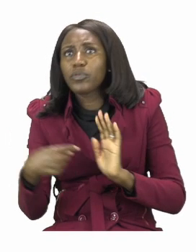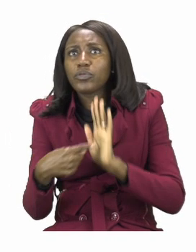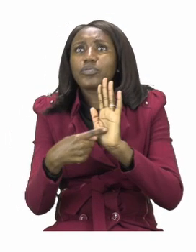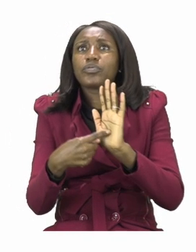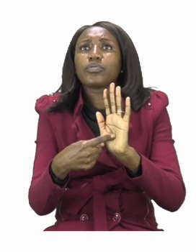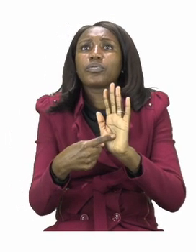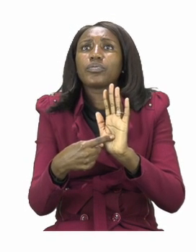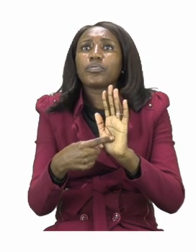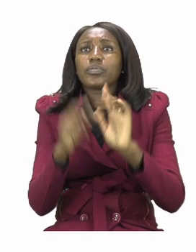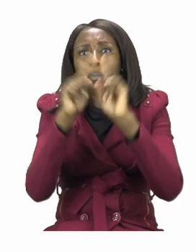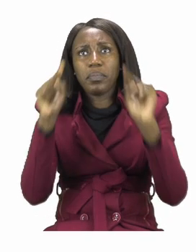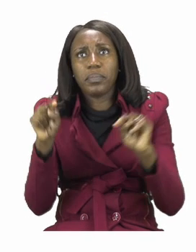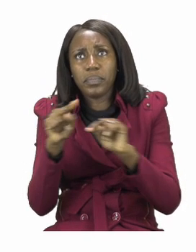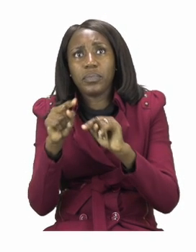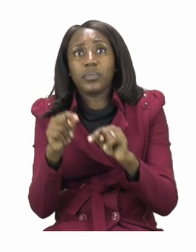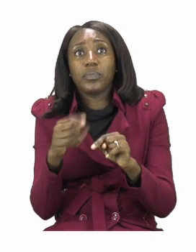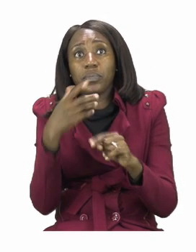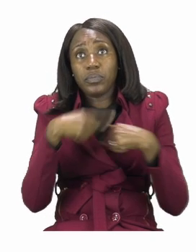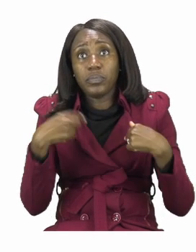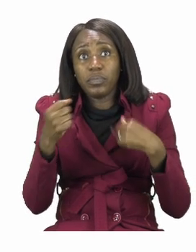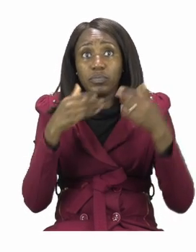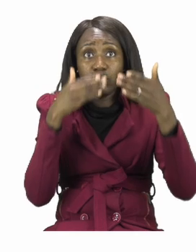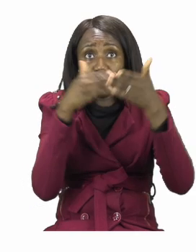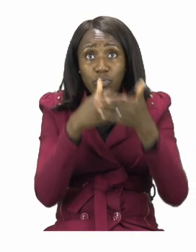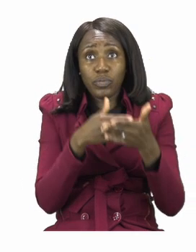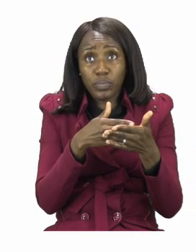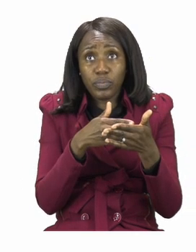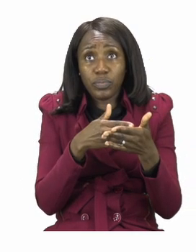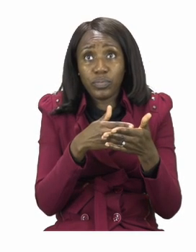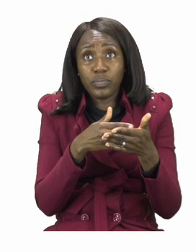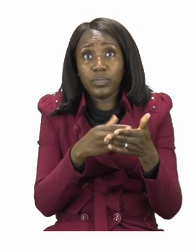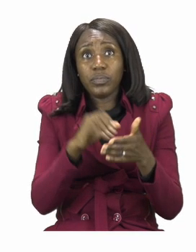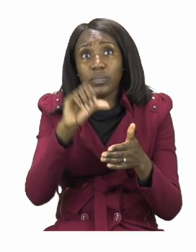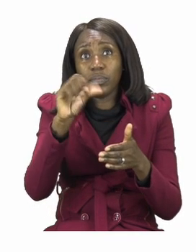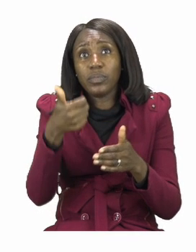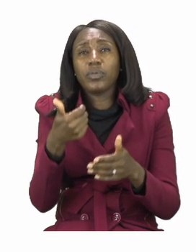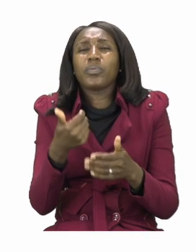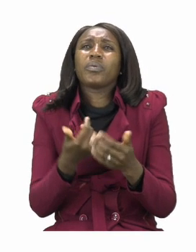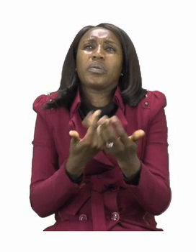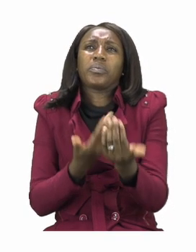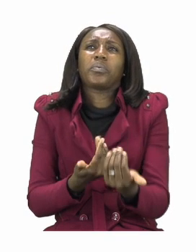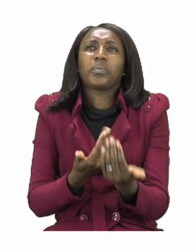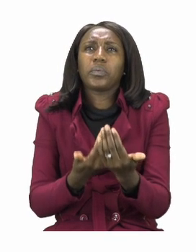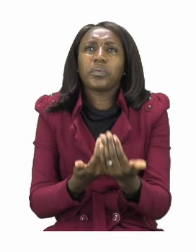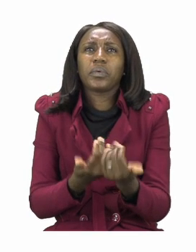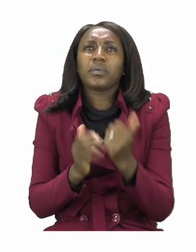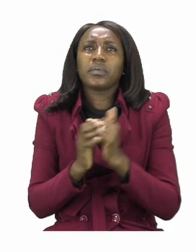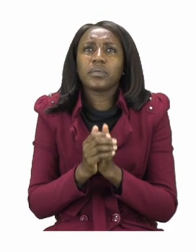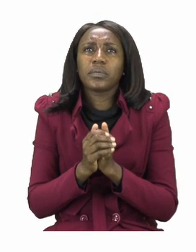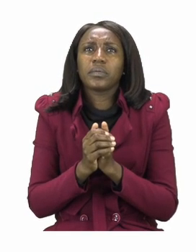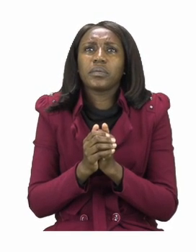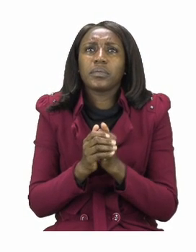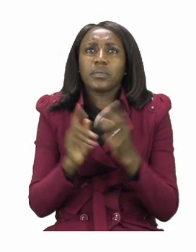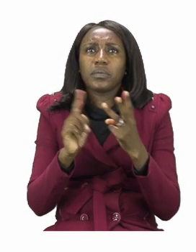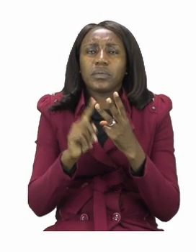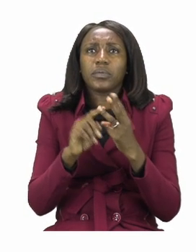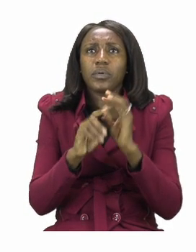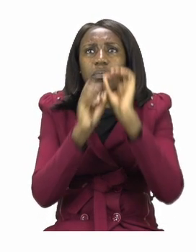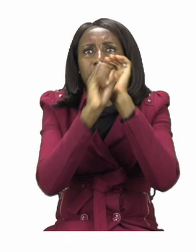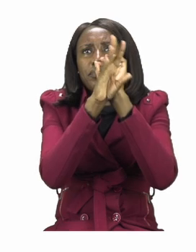signs stop, then the yield sign, the